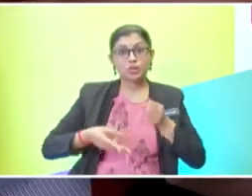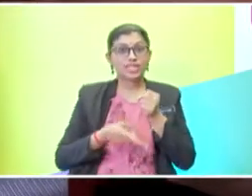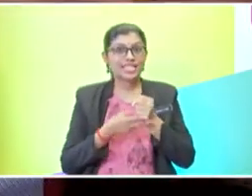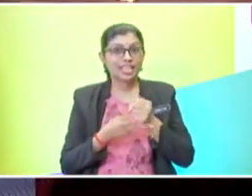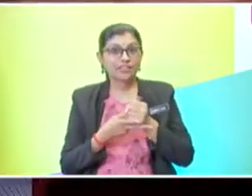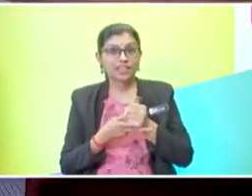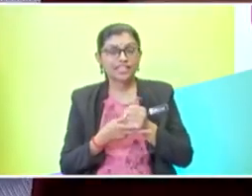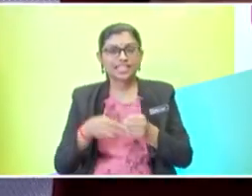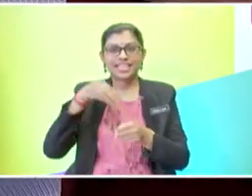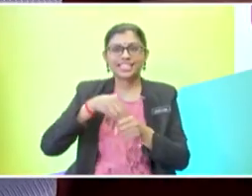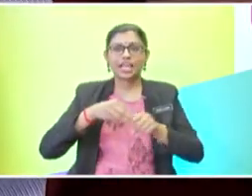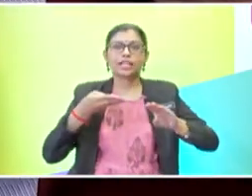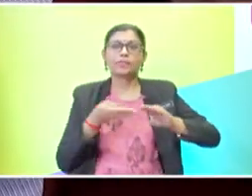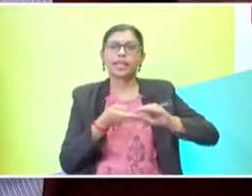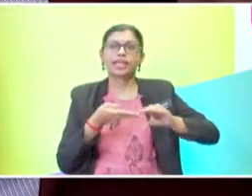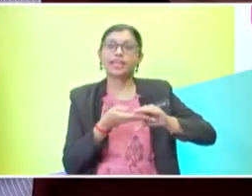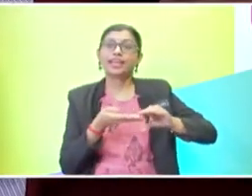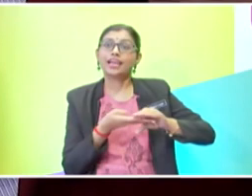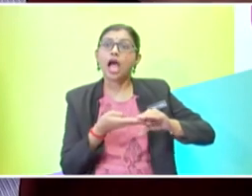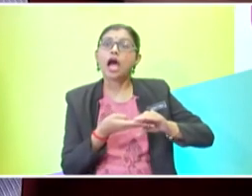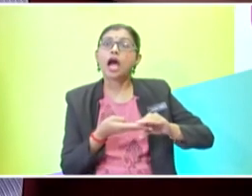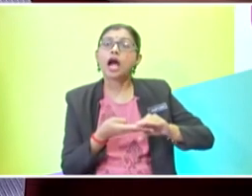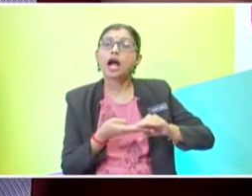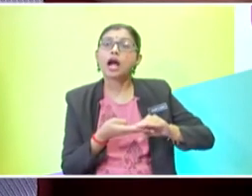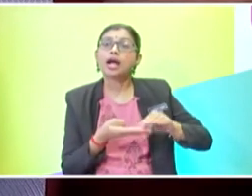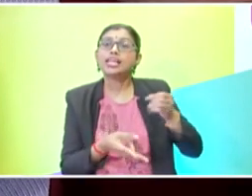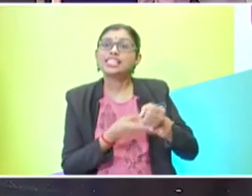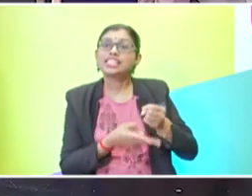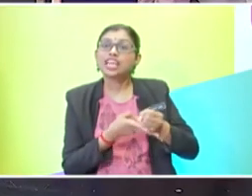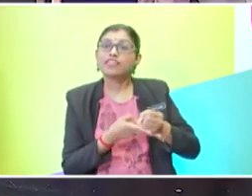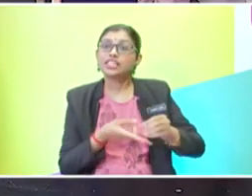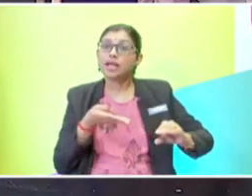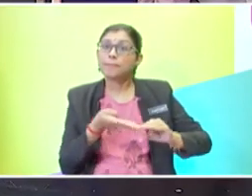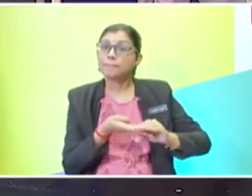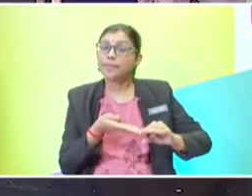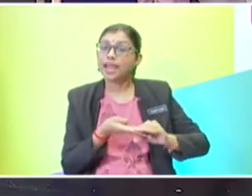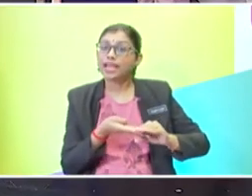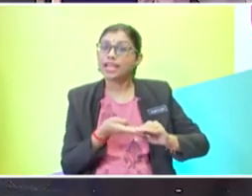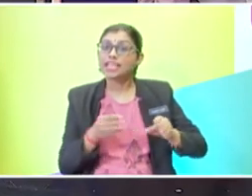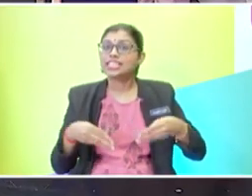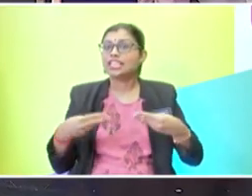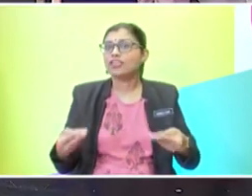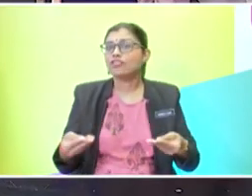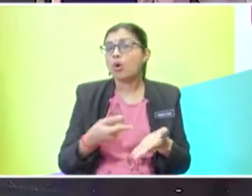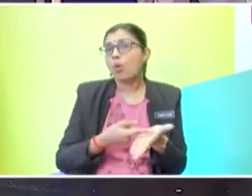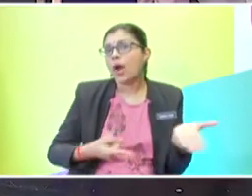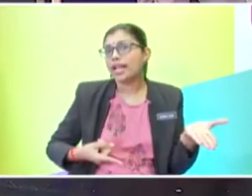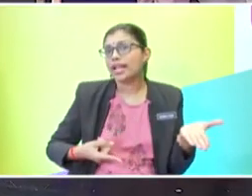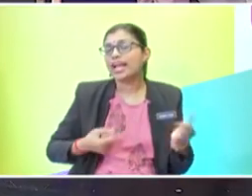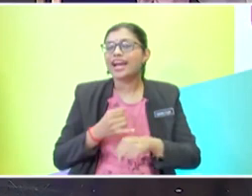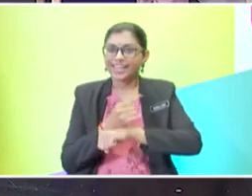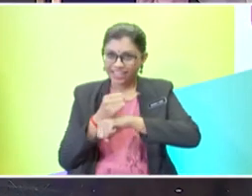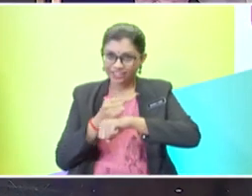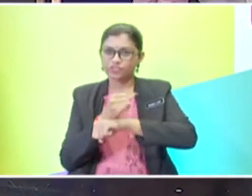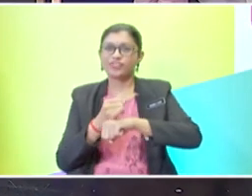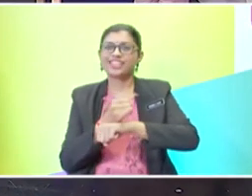the bank. Aha. In the bank. Yes. So this is the keyword that we have here that teacher said only in the bank, that would mean it is an or it refers to